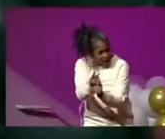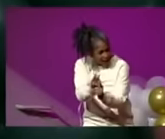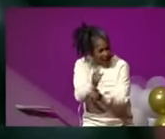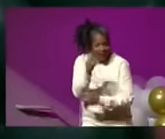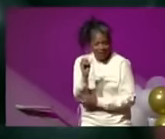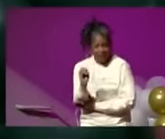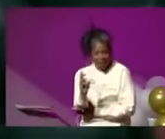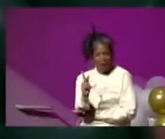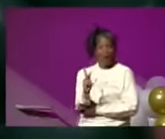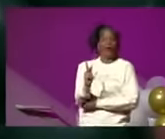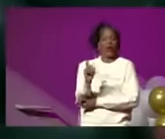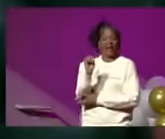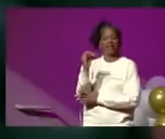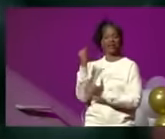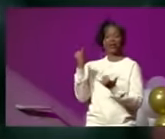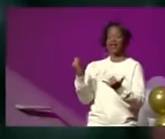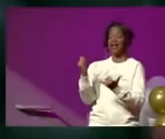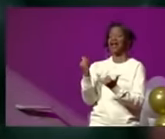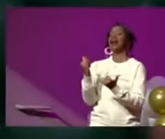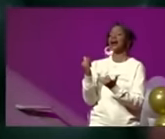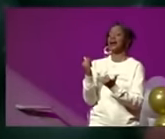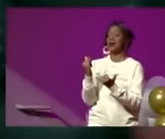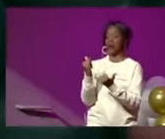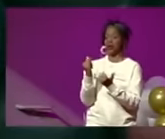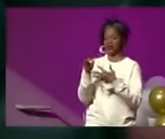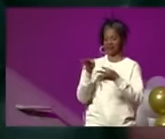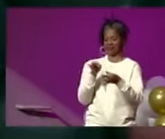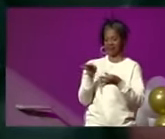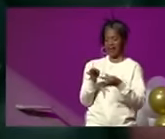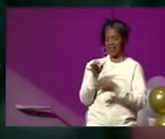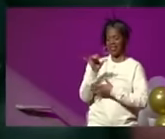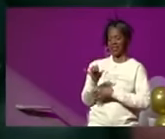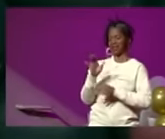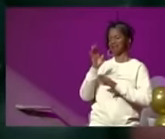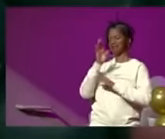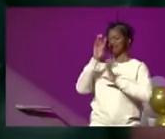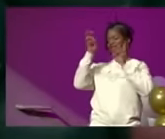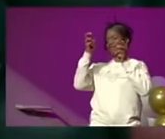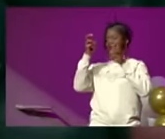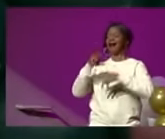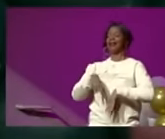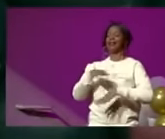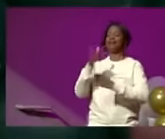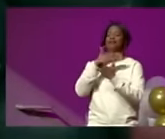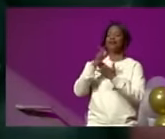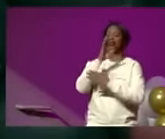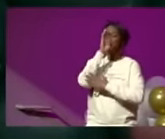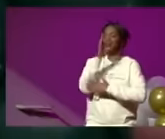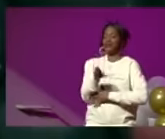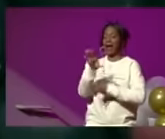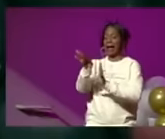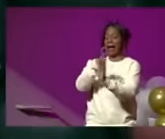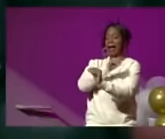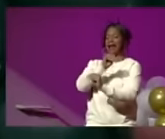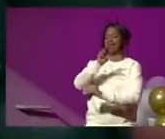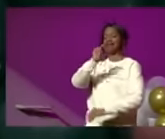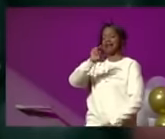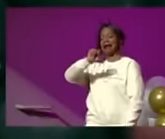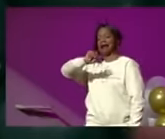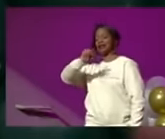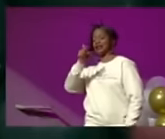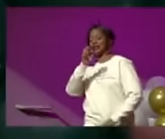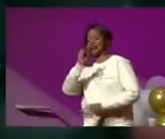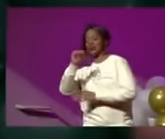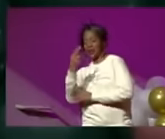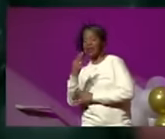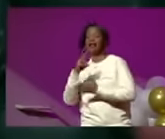right now. Because when you check out the album Straight Out of Nazareth, what does NWA do? They go in